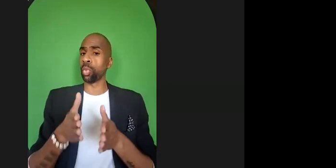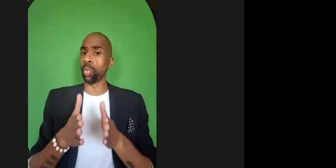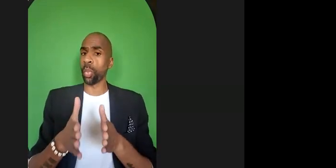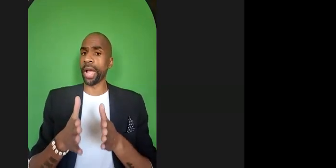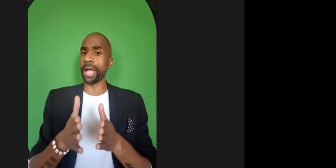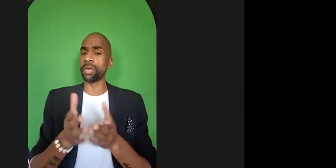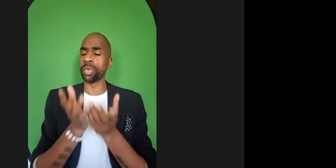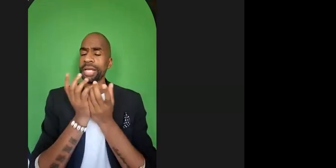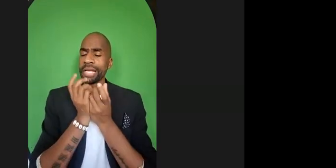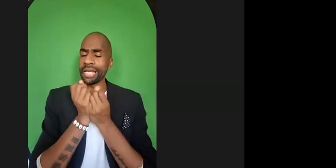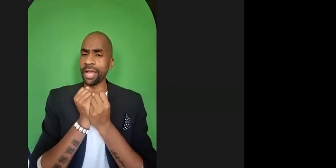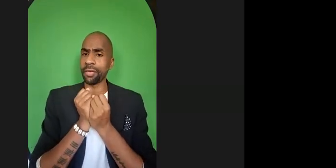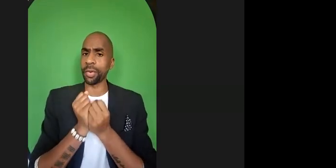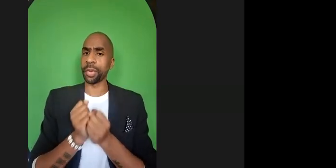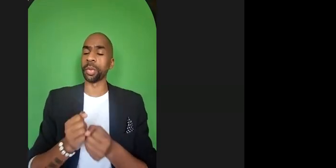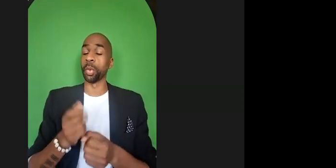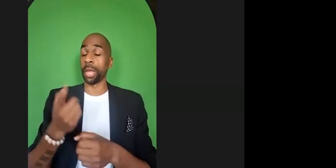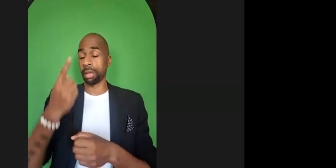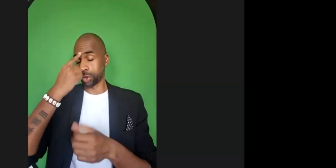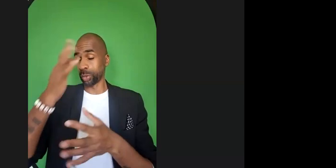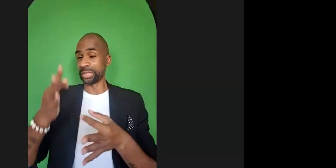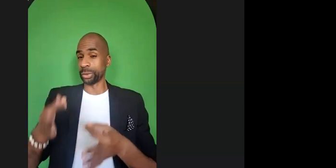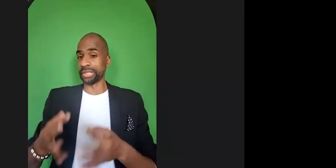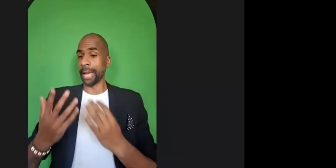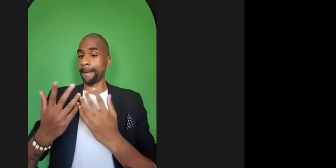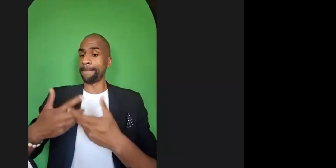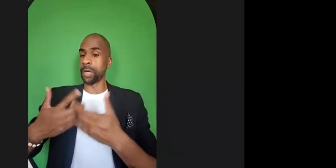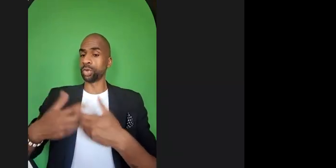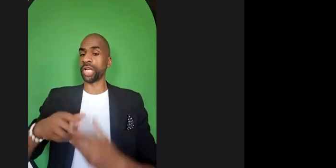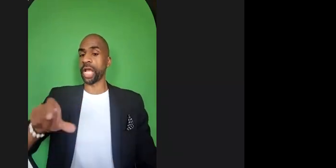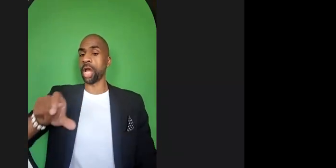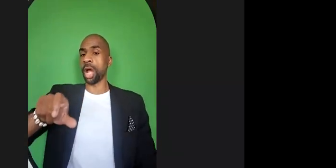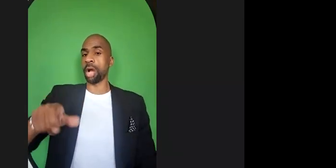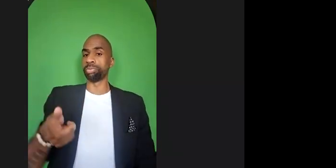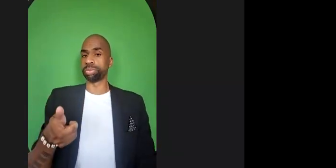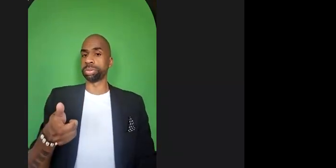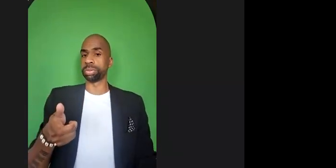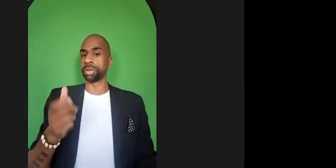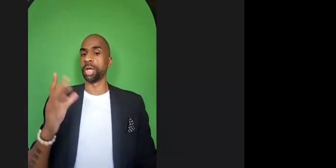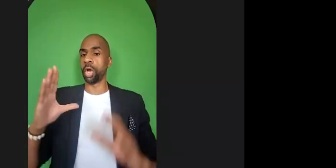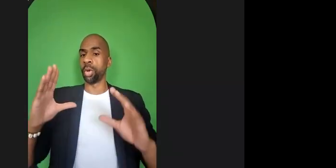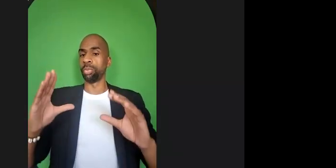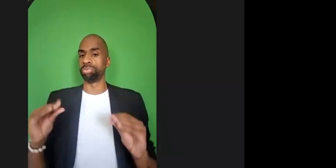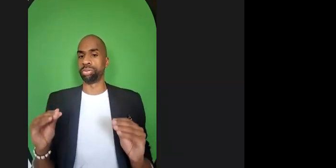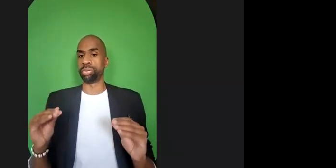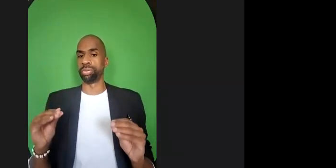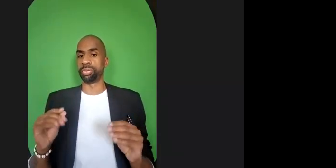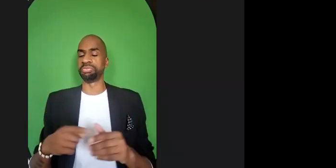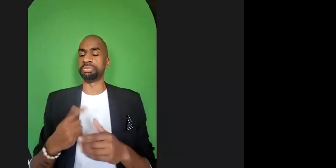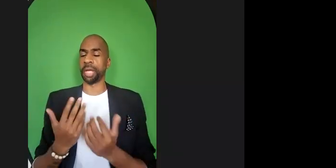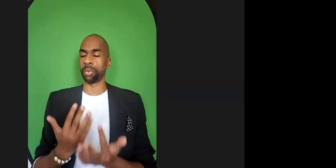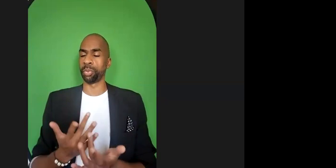that decision to turn off the ventilator. So absolutely, hospice palliative care critical at the end stage of this